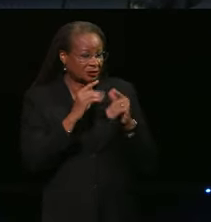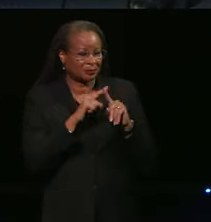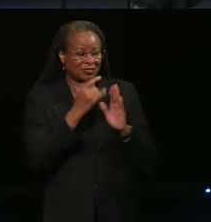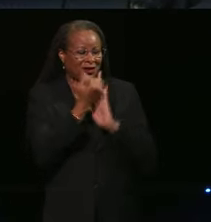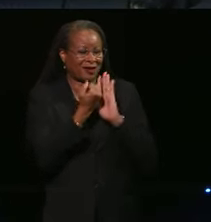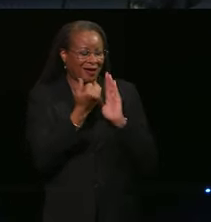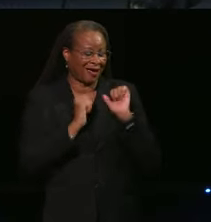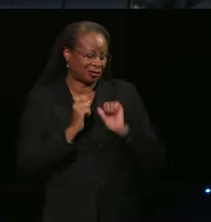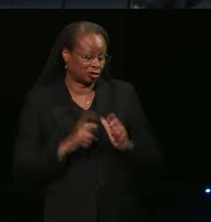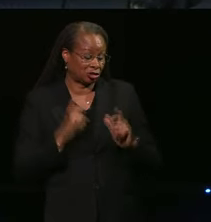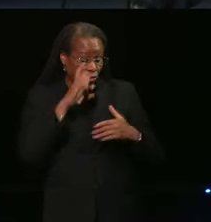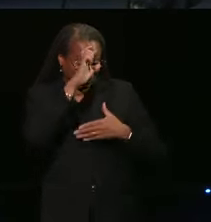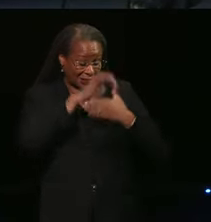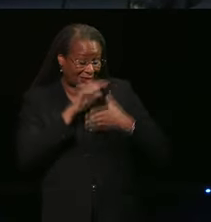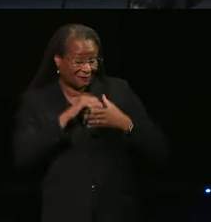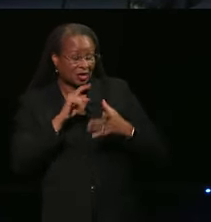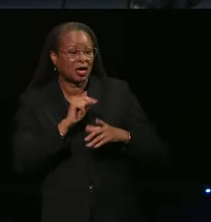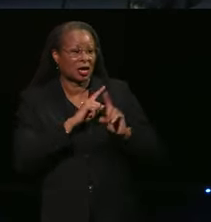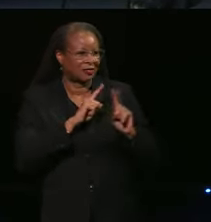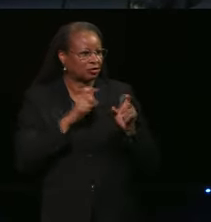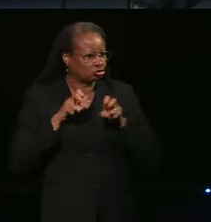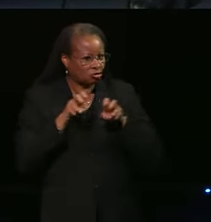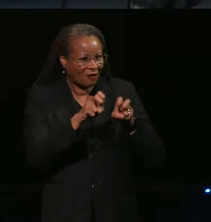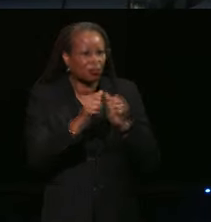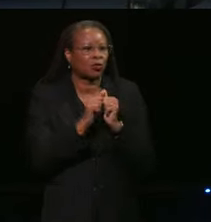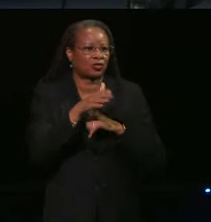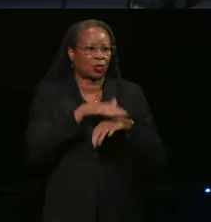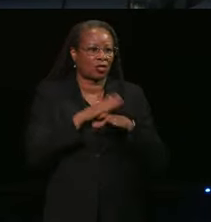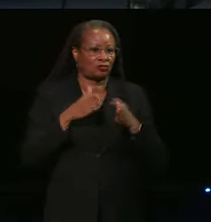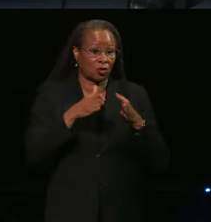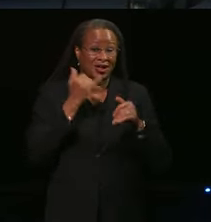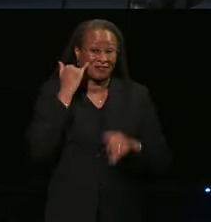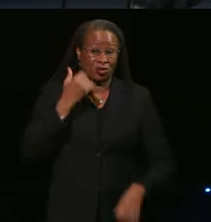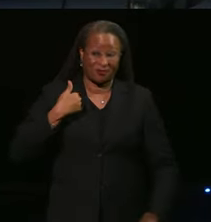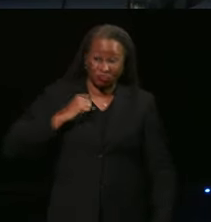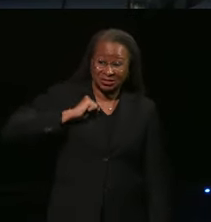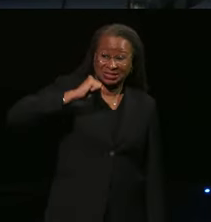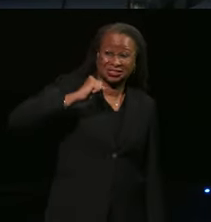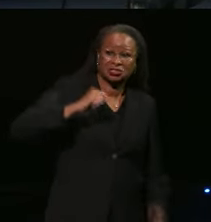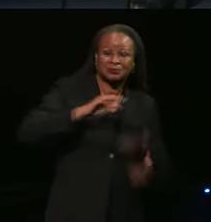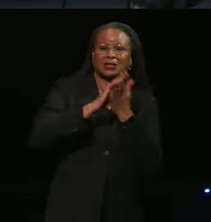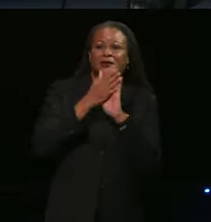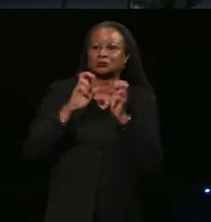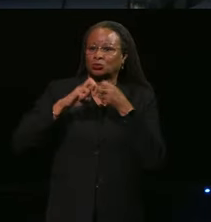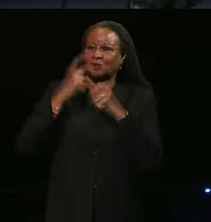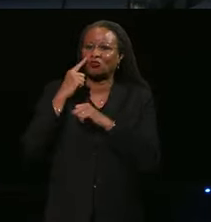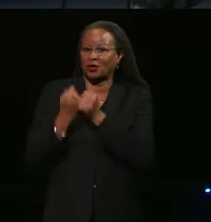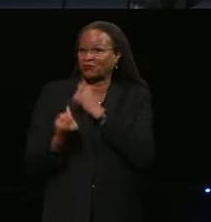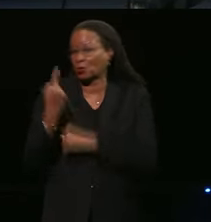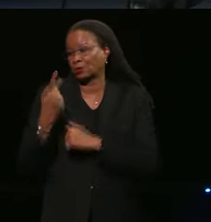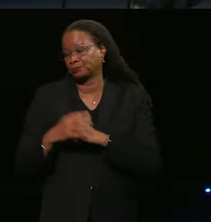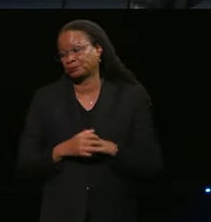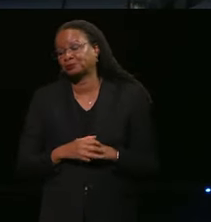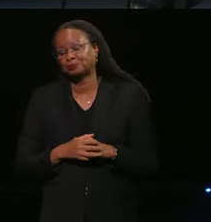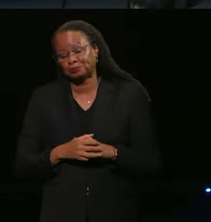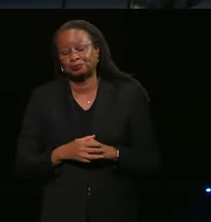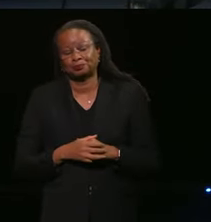believe in it and go down that road with you. You know, if you have resistance, it becomes an issue for everybody. But